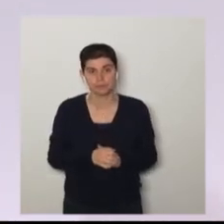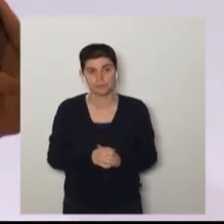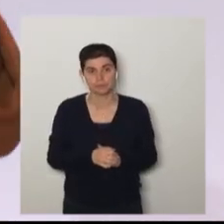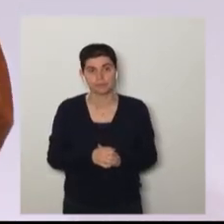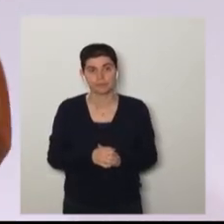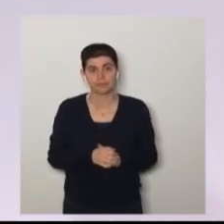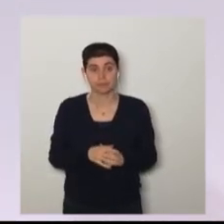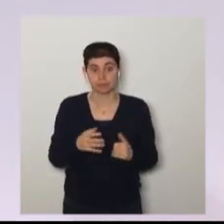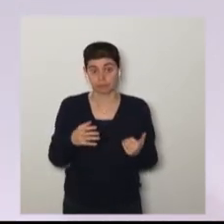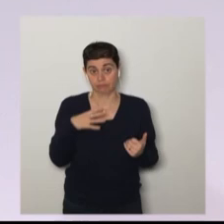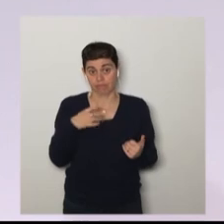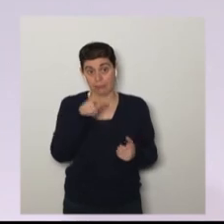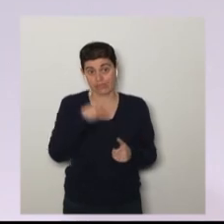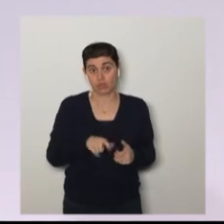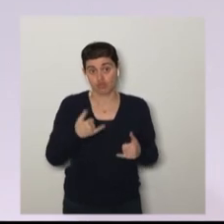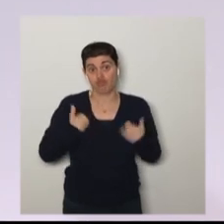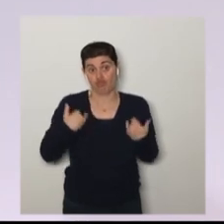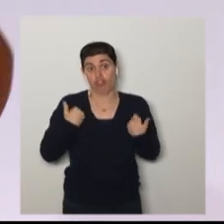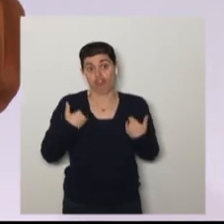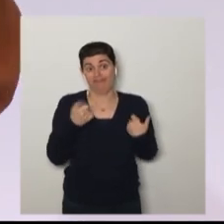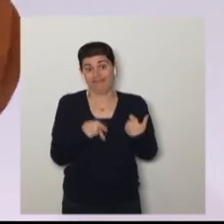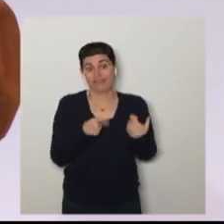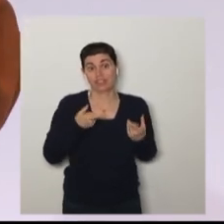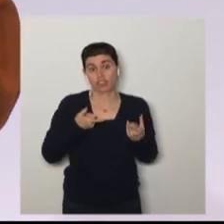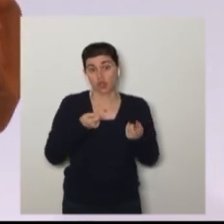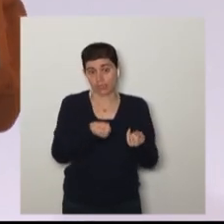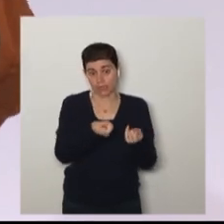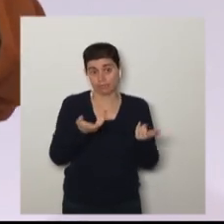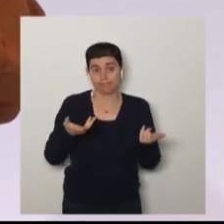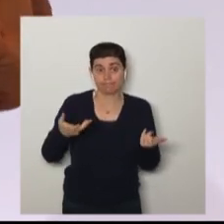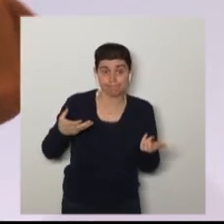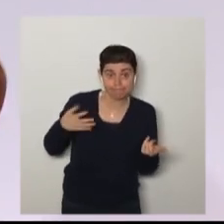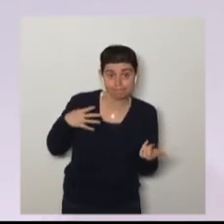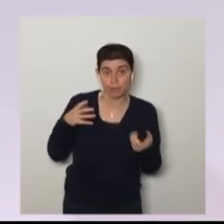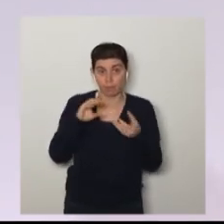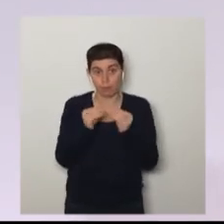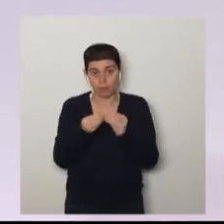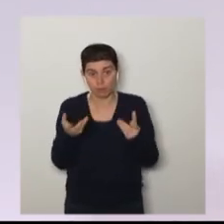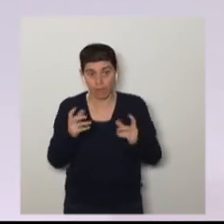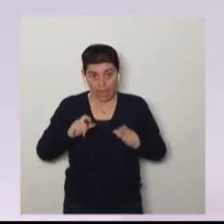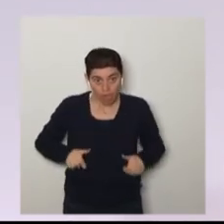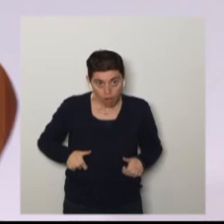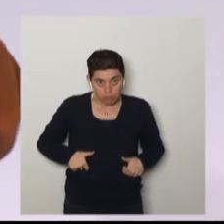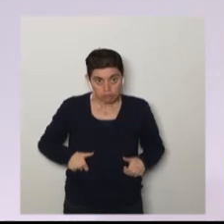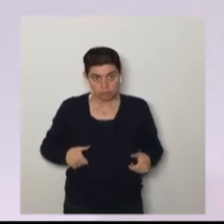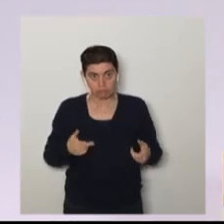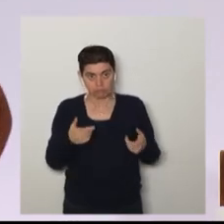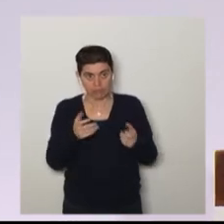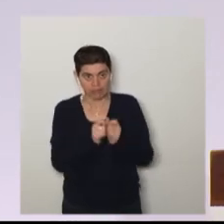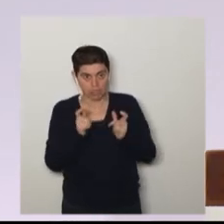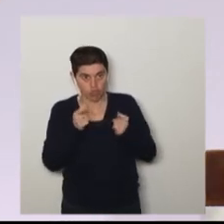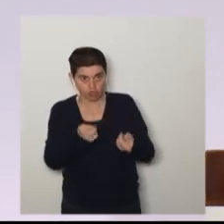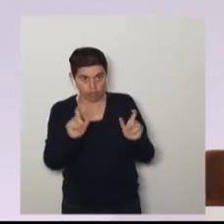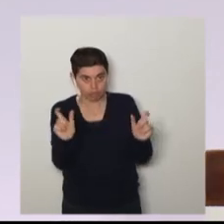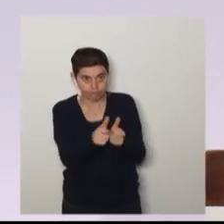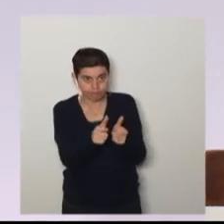briefly. There is also an issue when you are still in school, you are diagnosed with cancer. How will your working career be? And will it? We